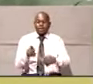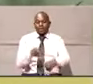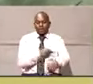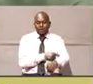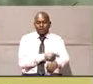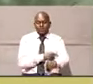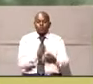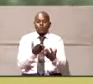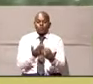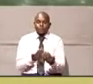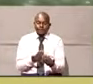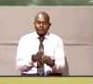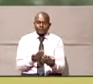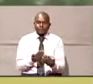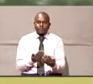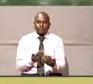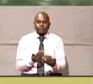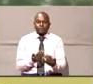hiatus.